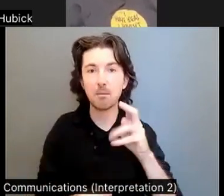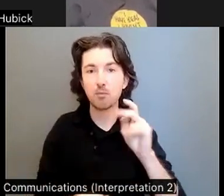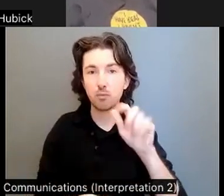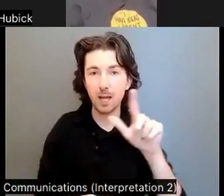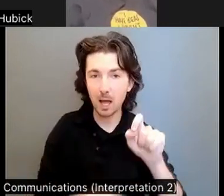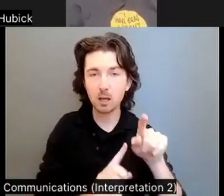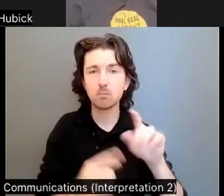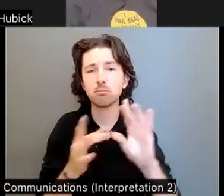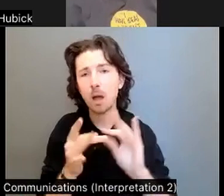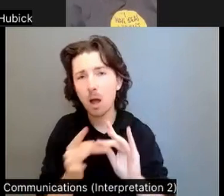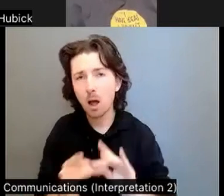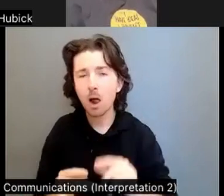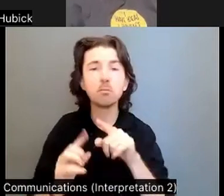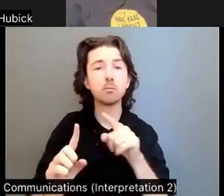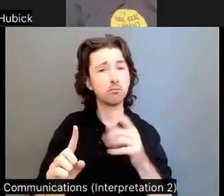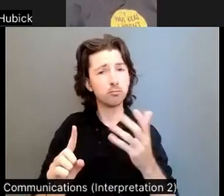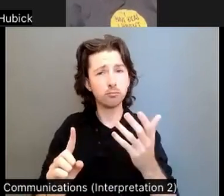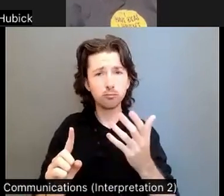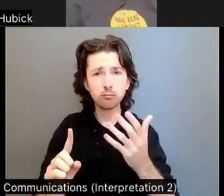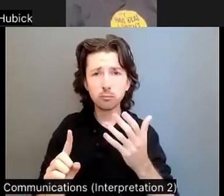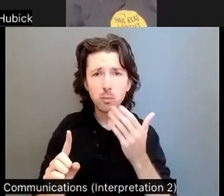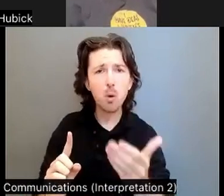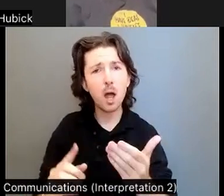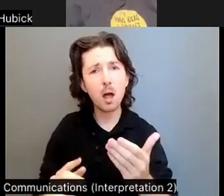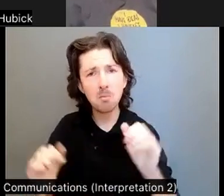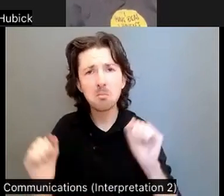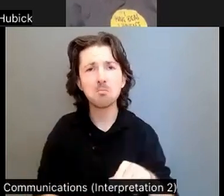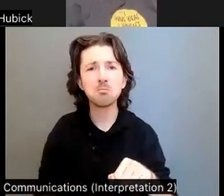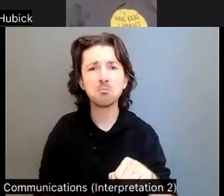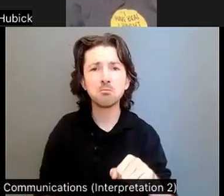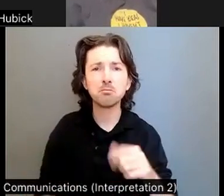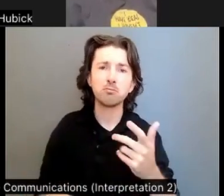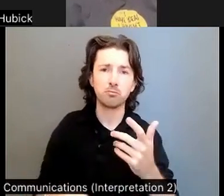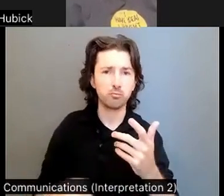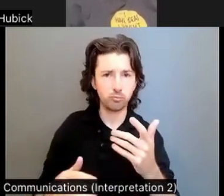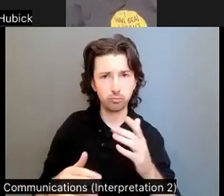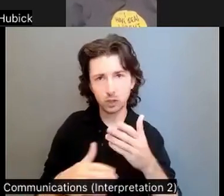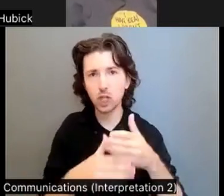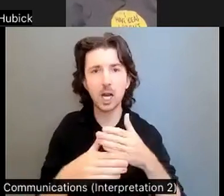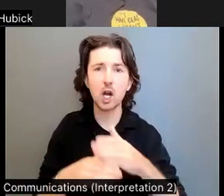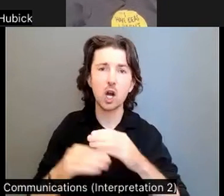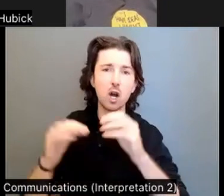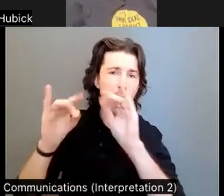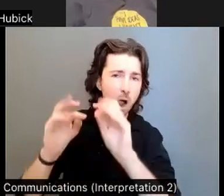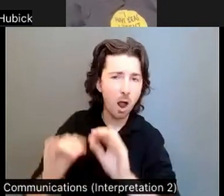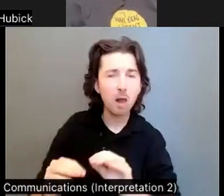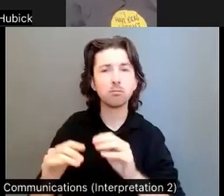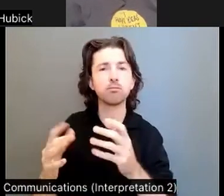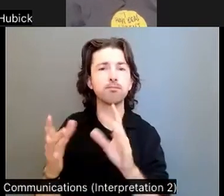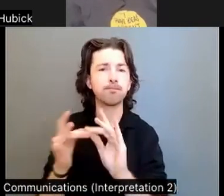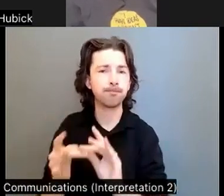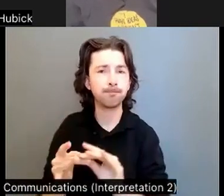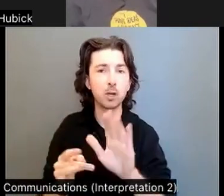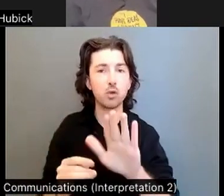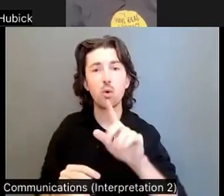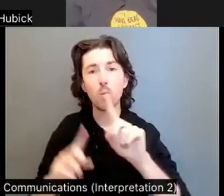are welcome to share your question or questions with the group now, and